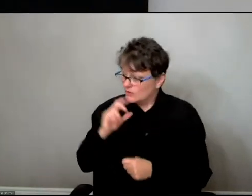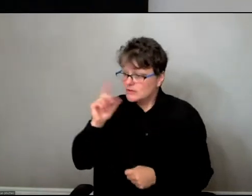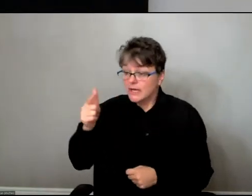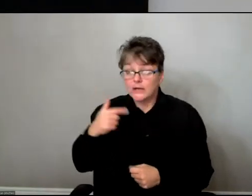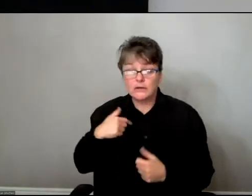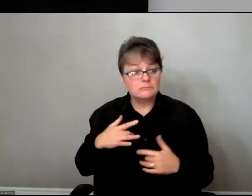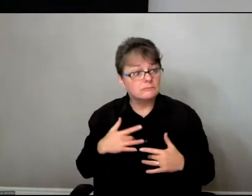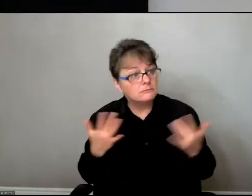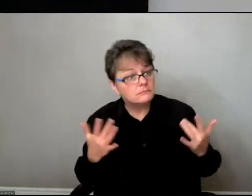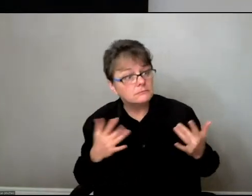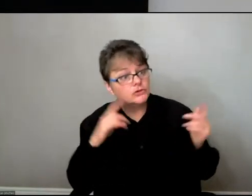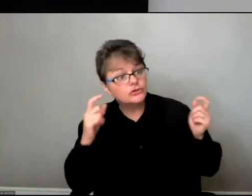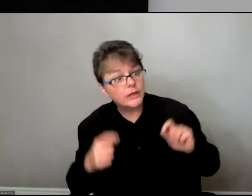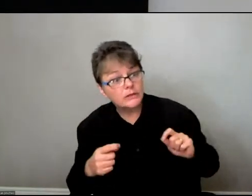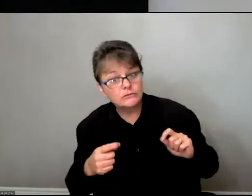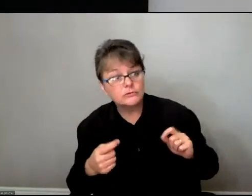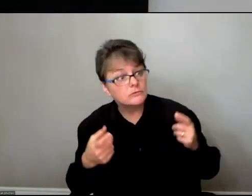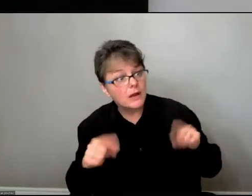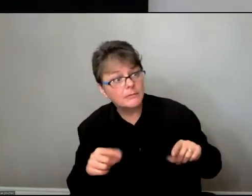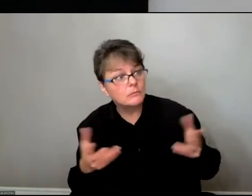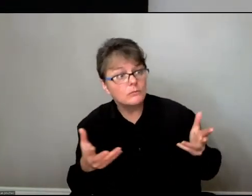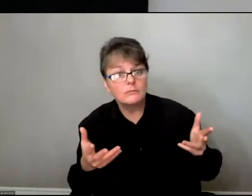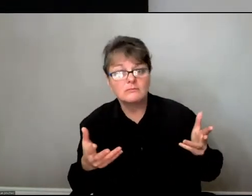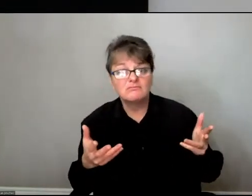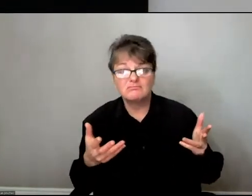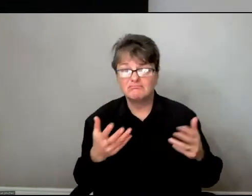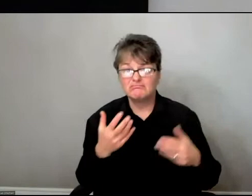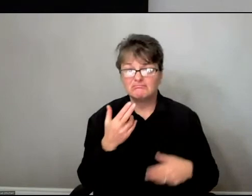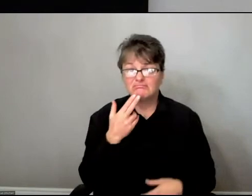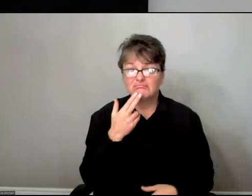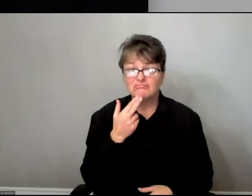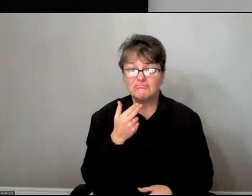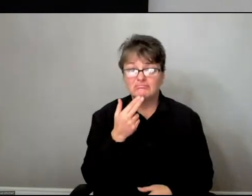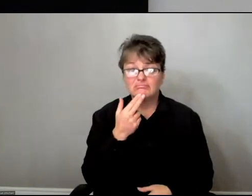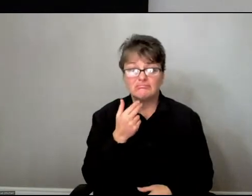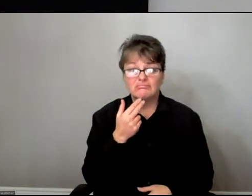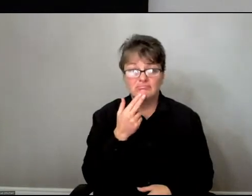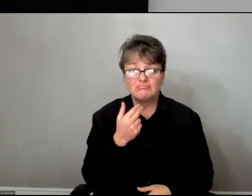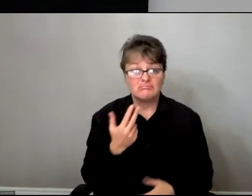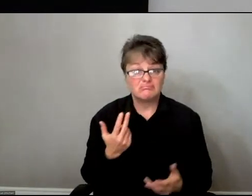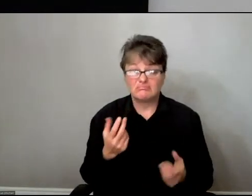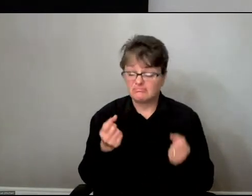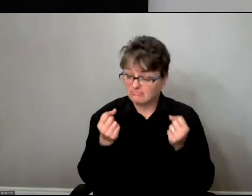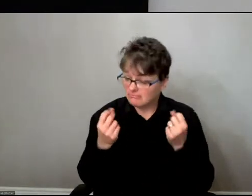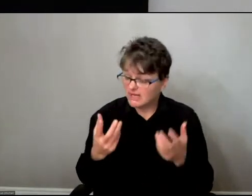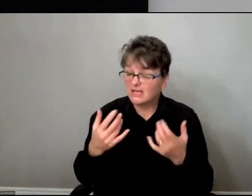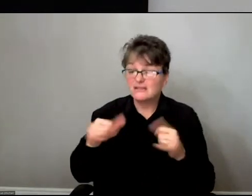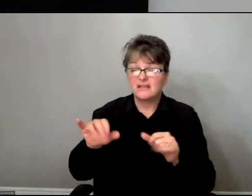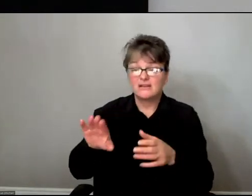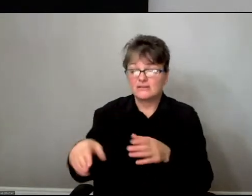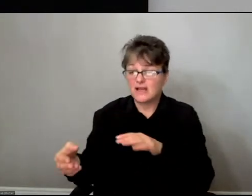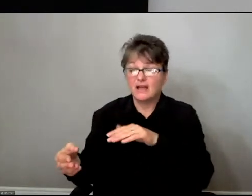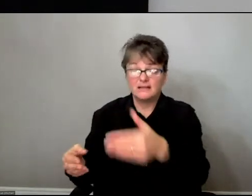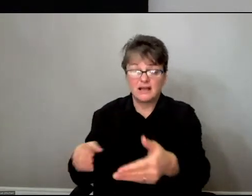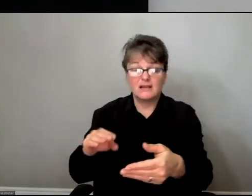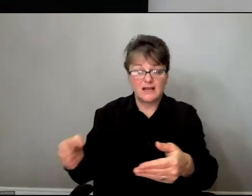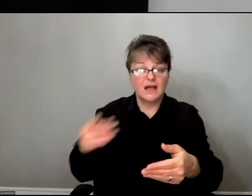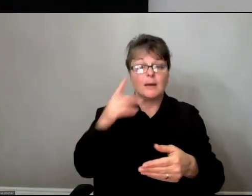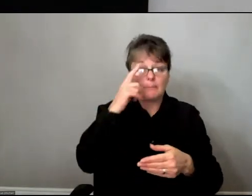place? Minimal changes at best. Lives are still being taken due to gender violence.